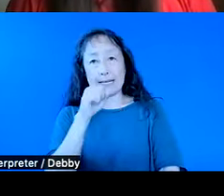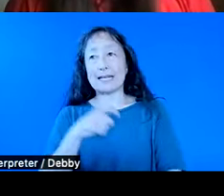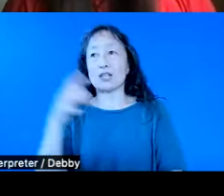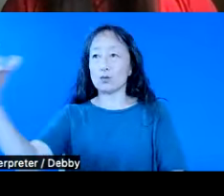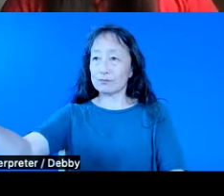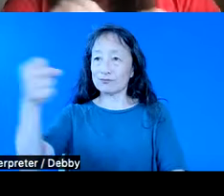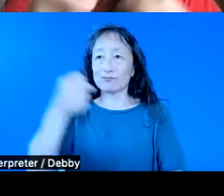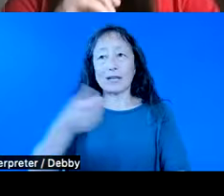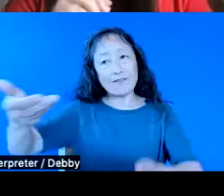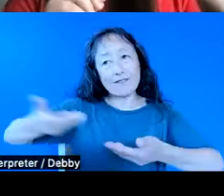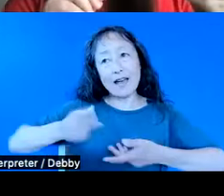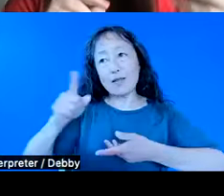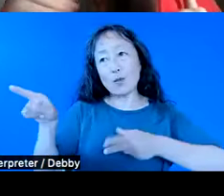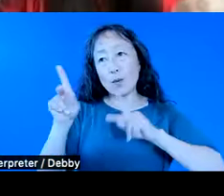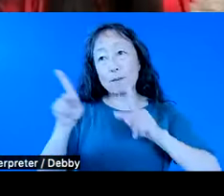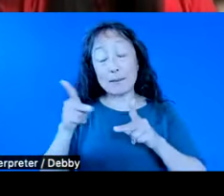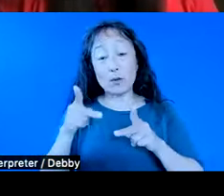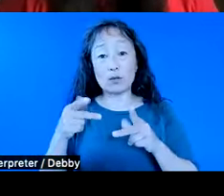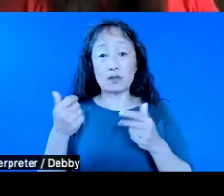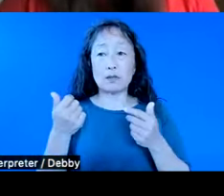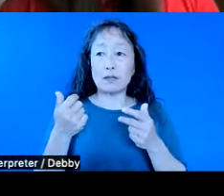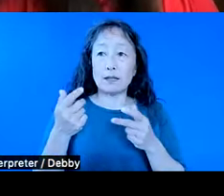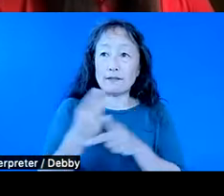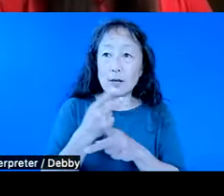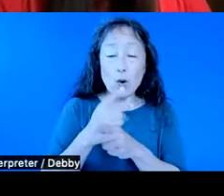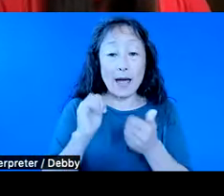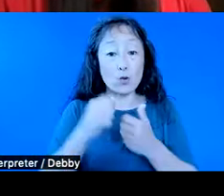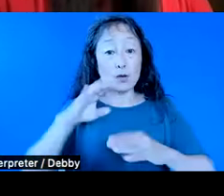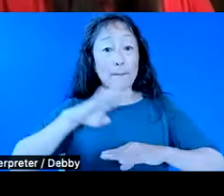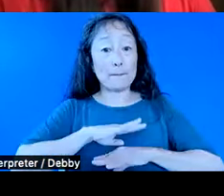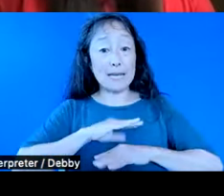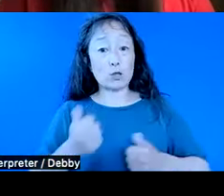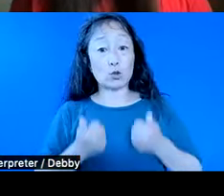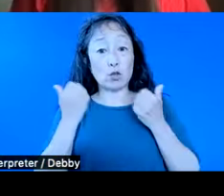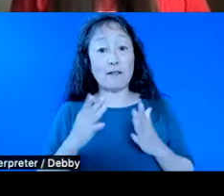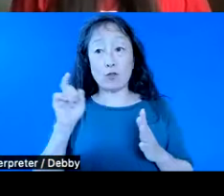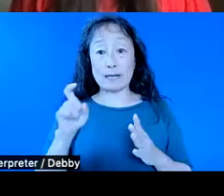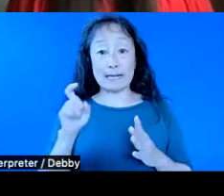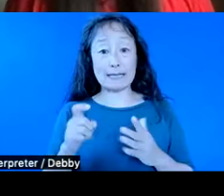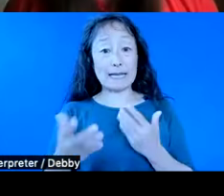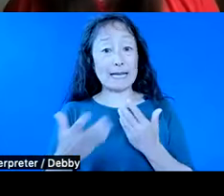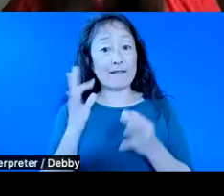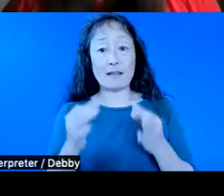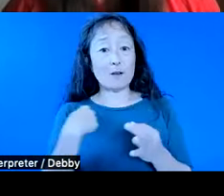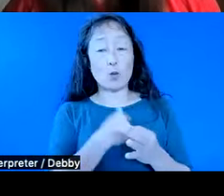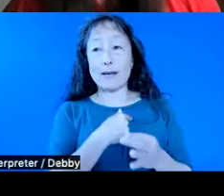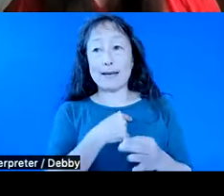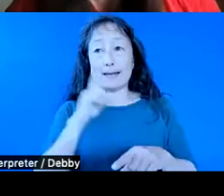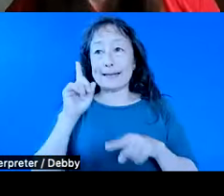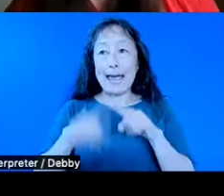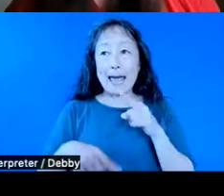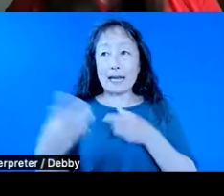and trying to figure out different ways of meeting survivors' needs, even if we weren't able to get, you know, certain discipline